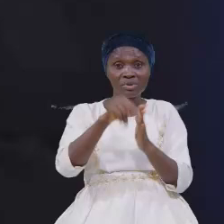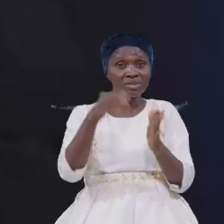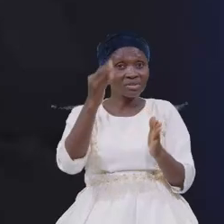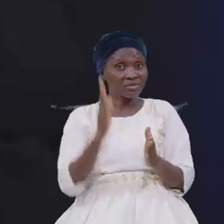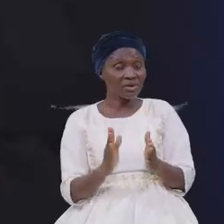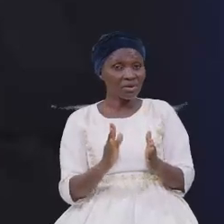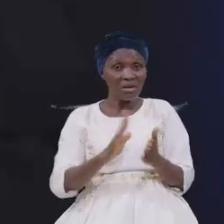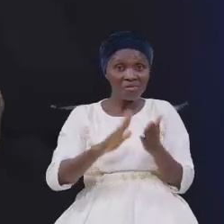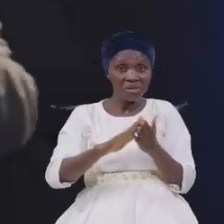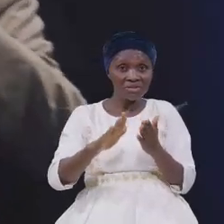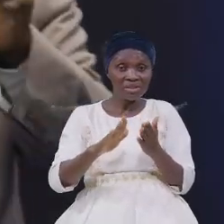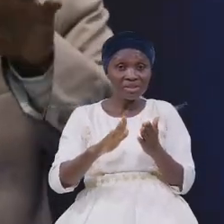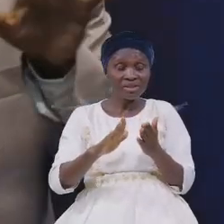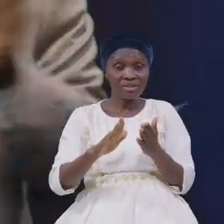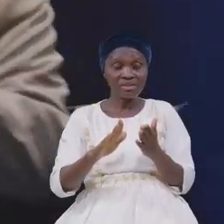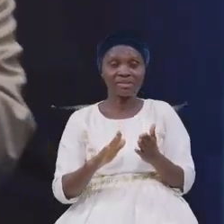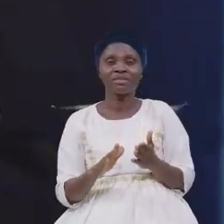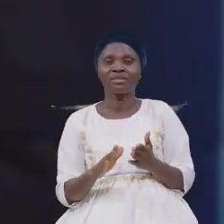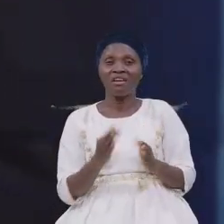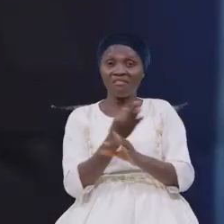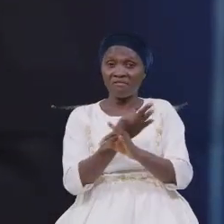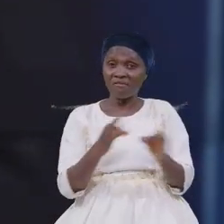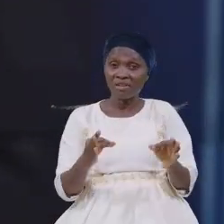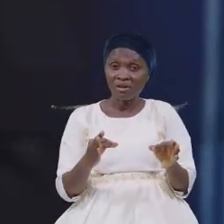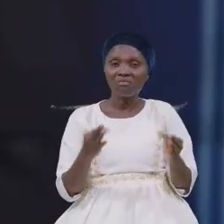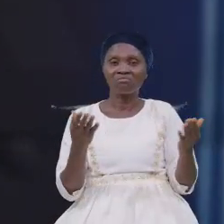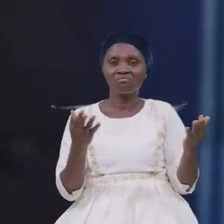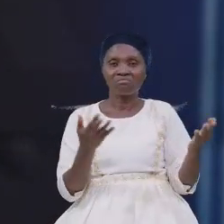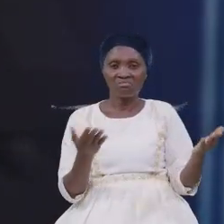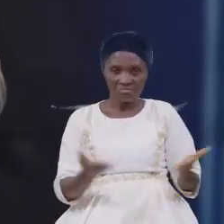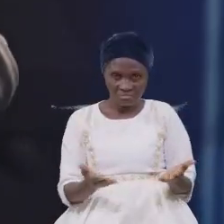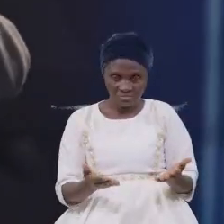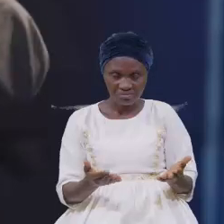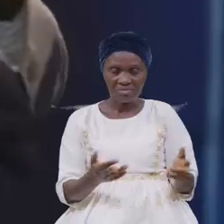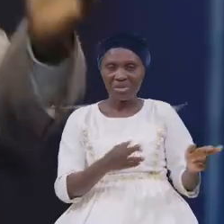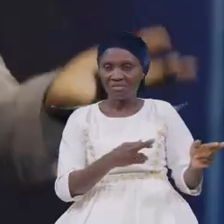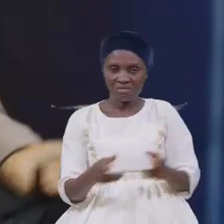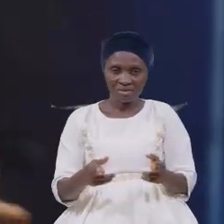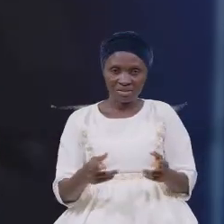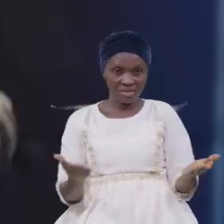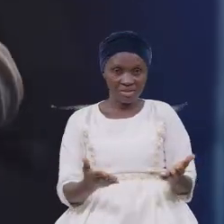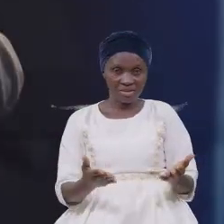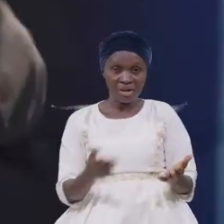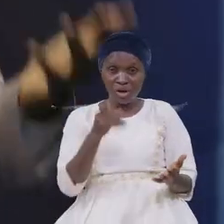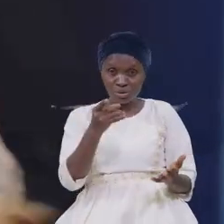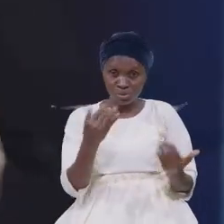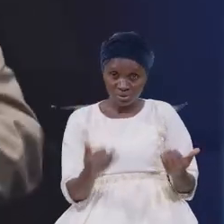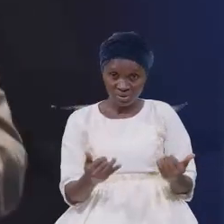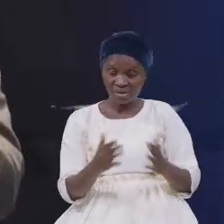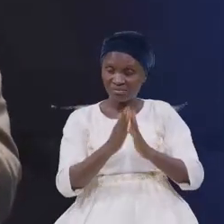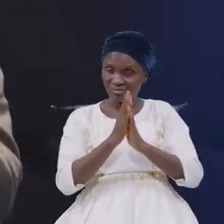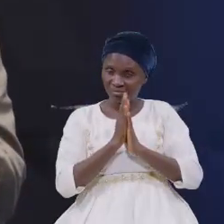Freedom available. Anywhere you are, heads bowed and eyes closed. You want all this, the